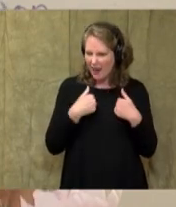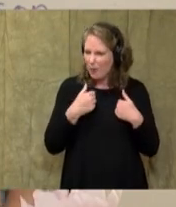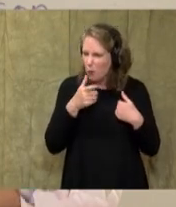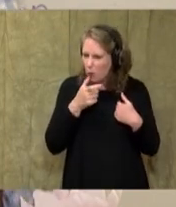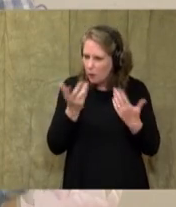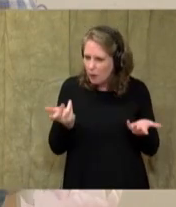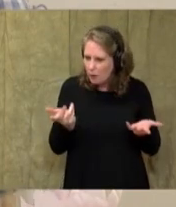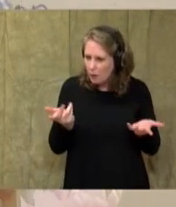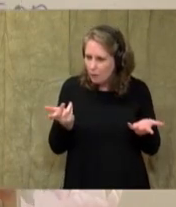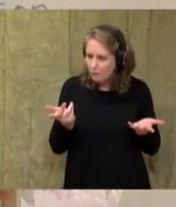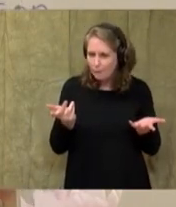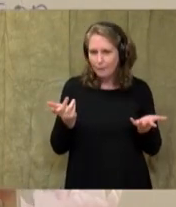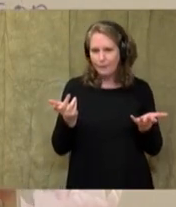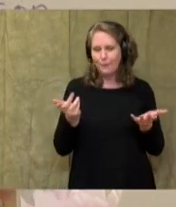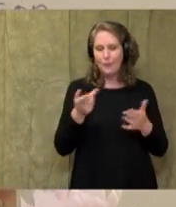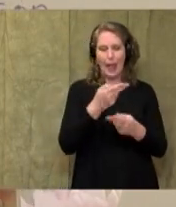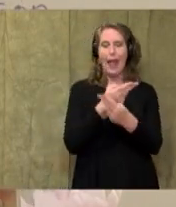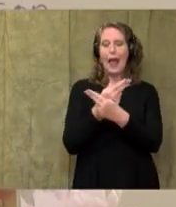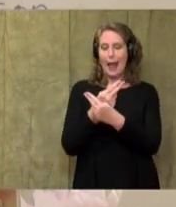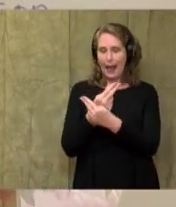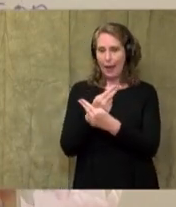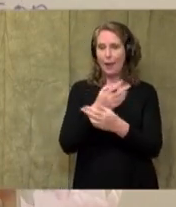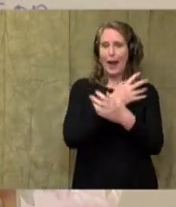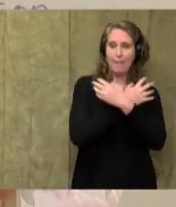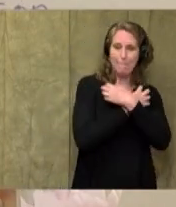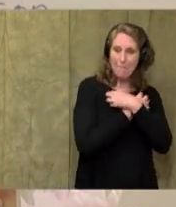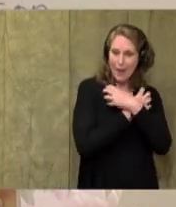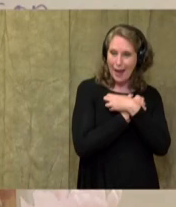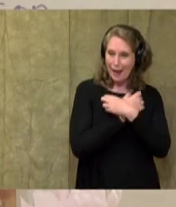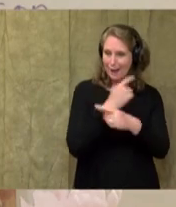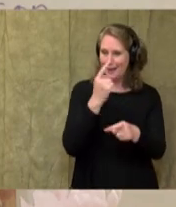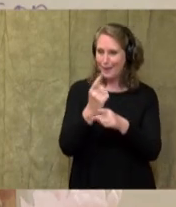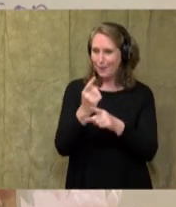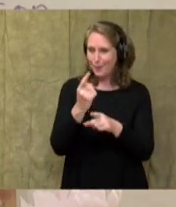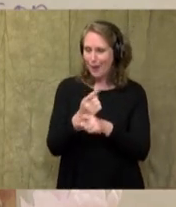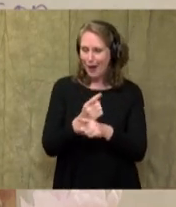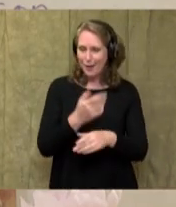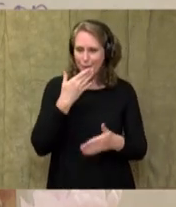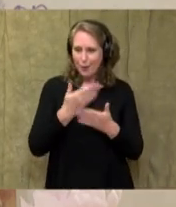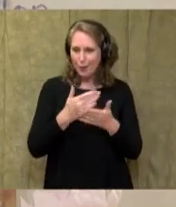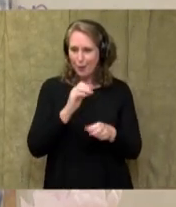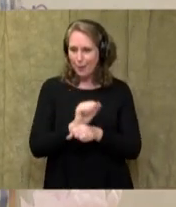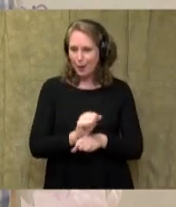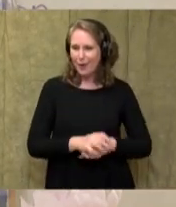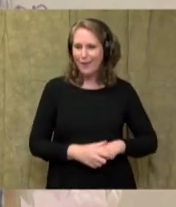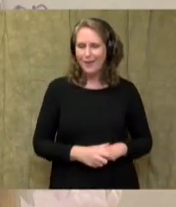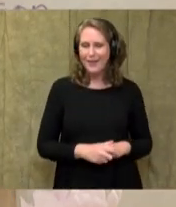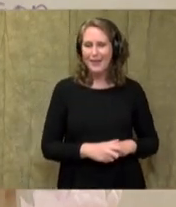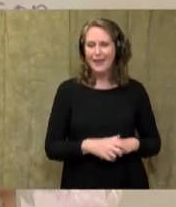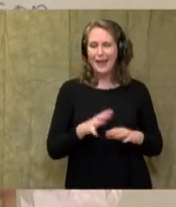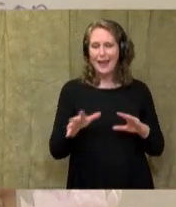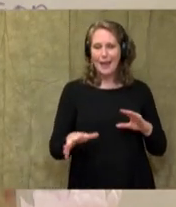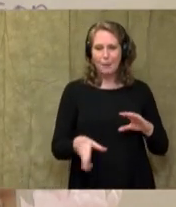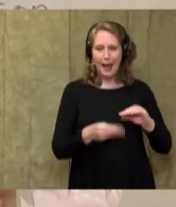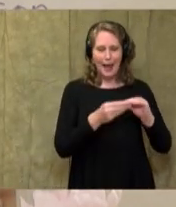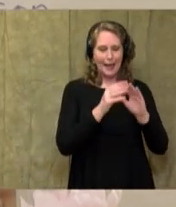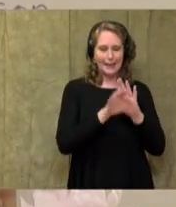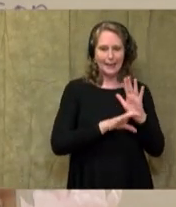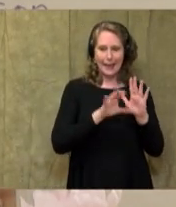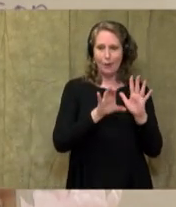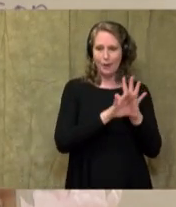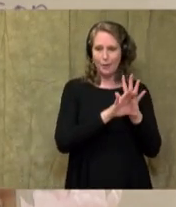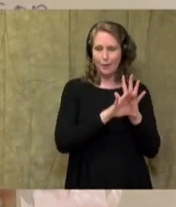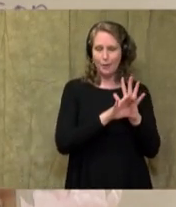one. Hare and Bear. That's exactly right. Good job. So we're going to add the